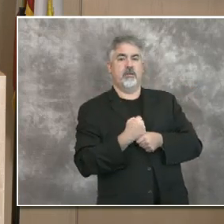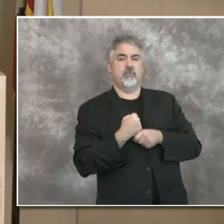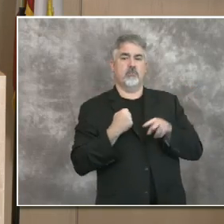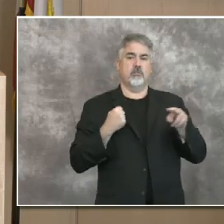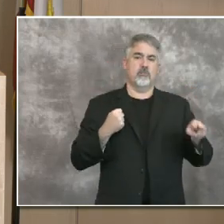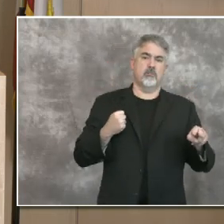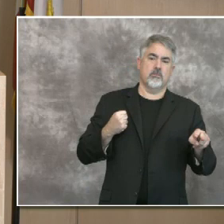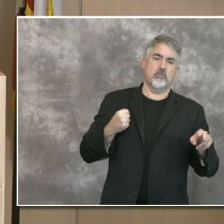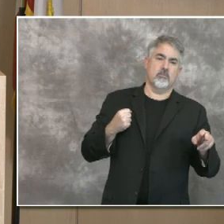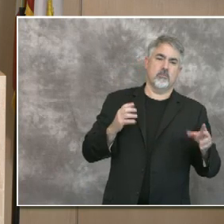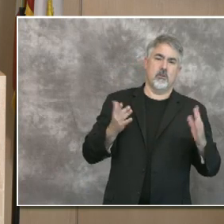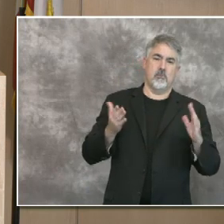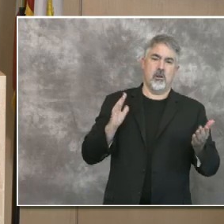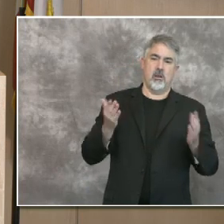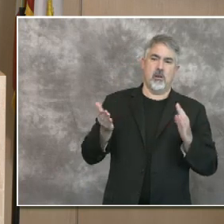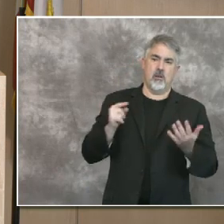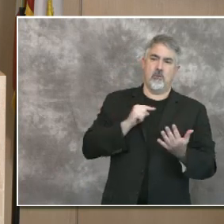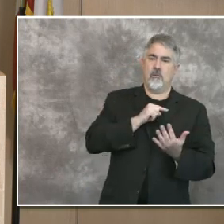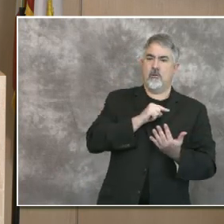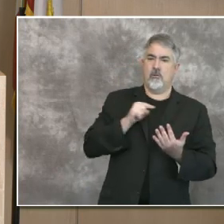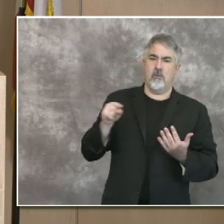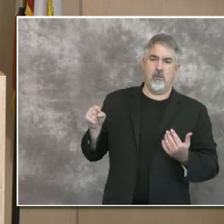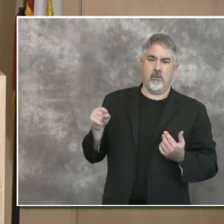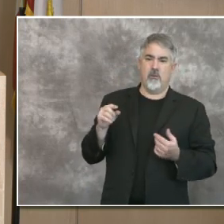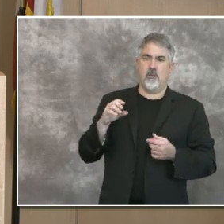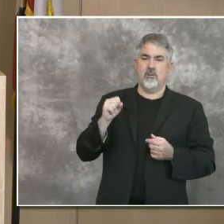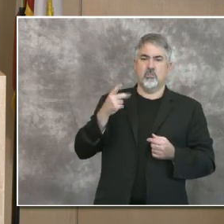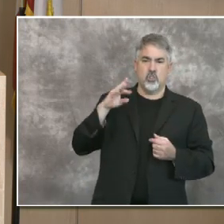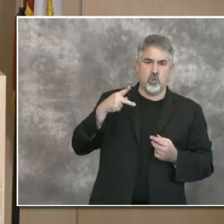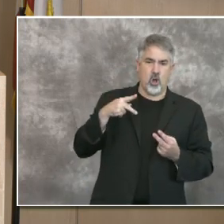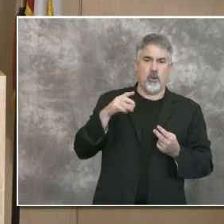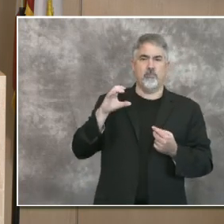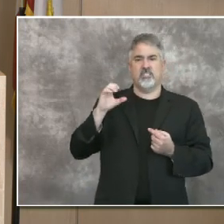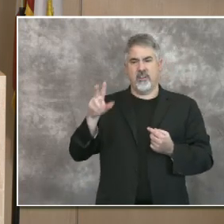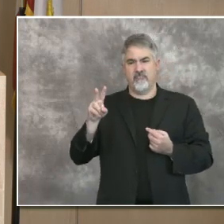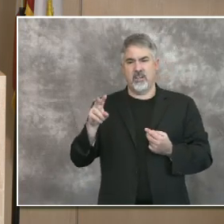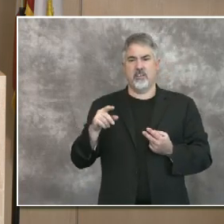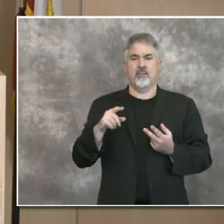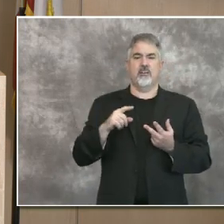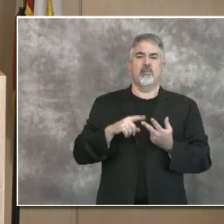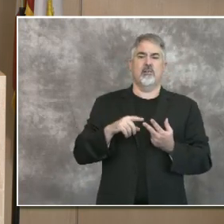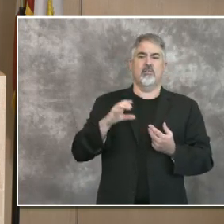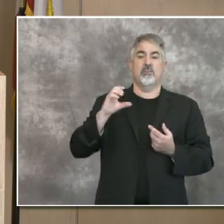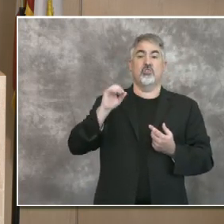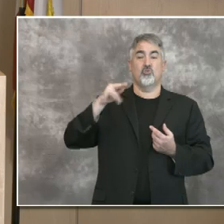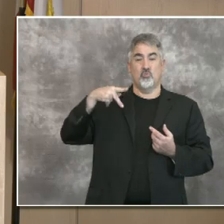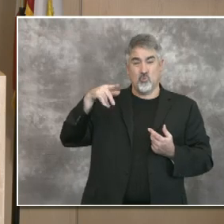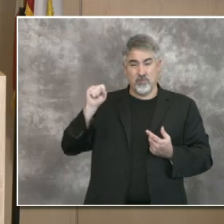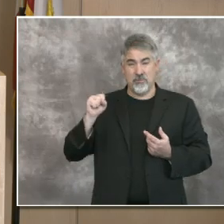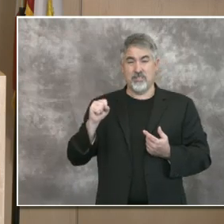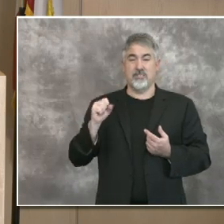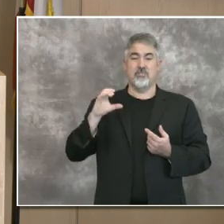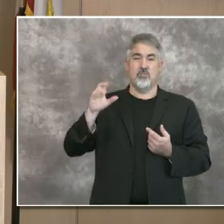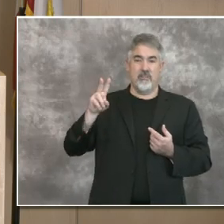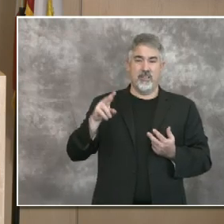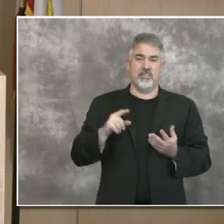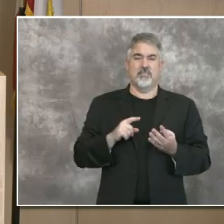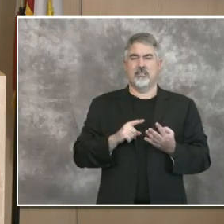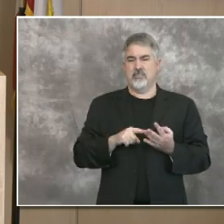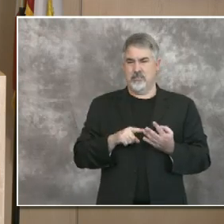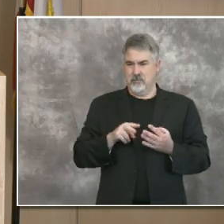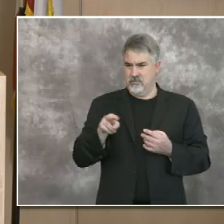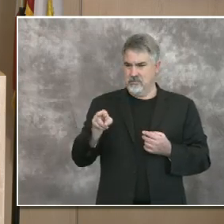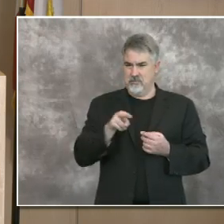Vista, Sharp Chula Vista, and Scripps Chula Vista, the numbers are not greater. They